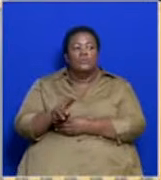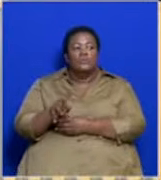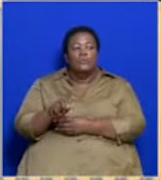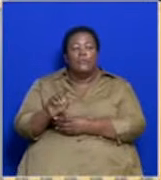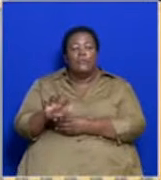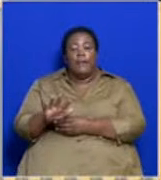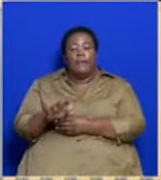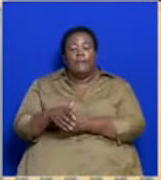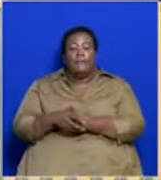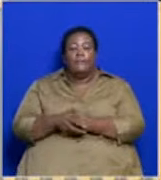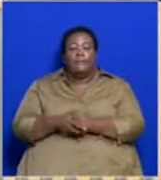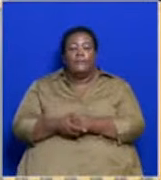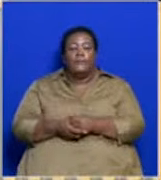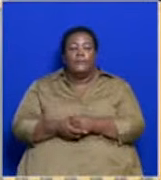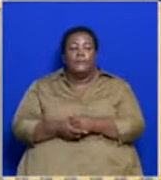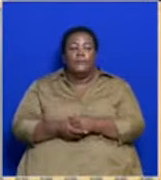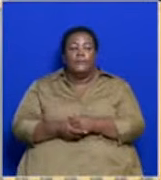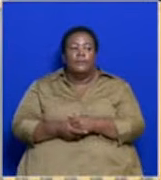It says